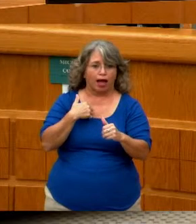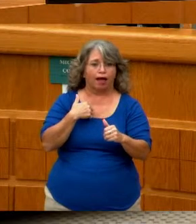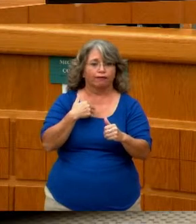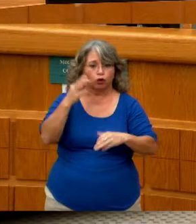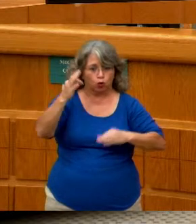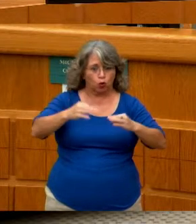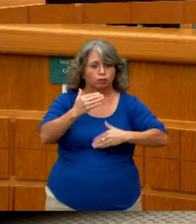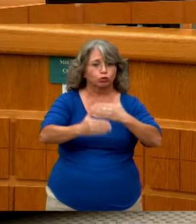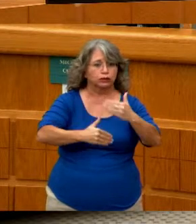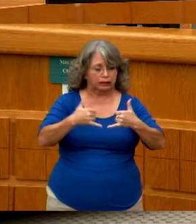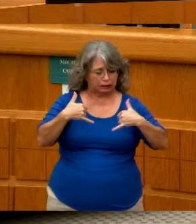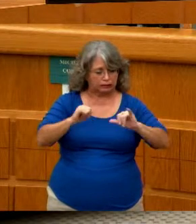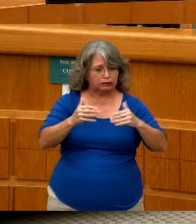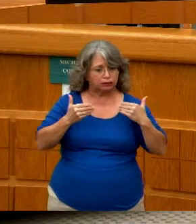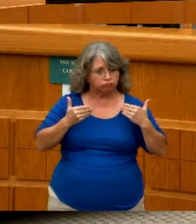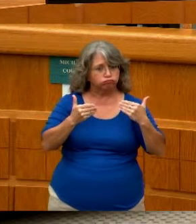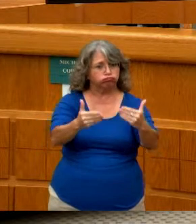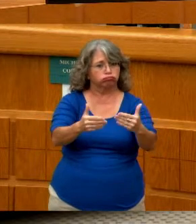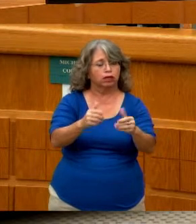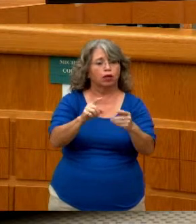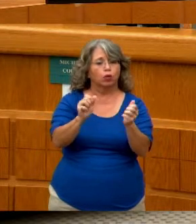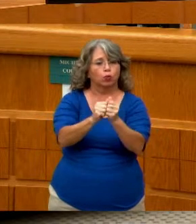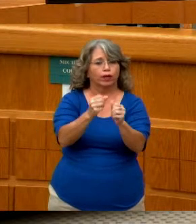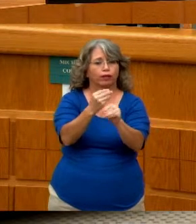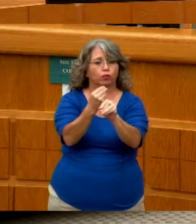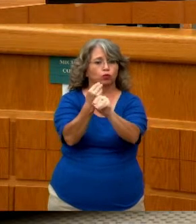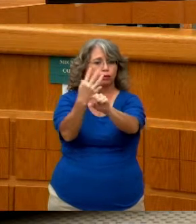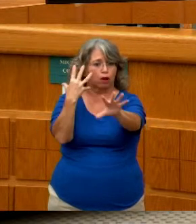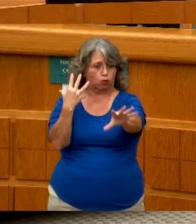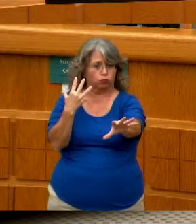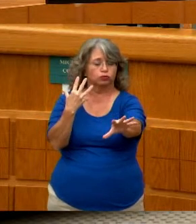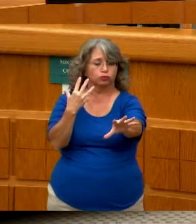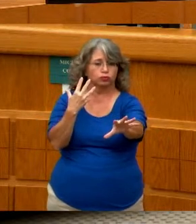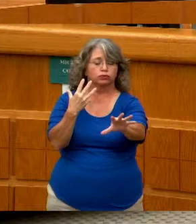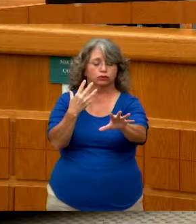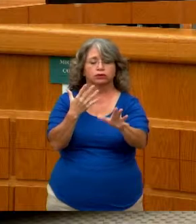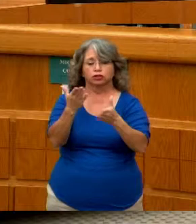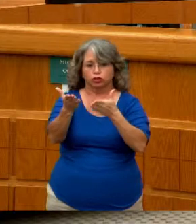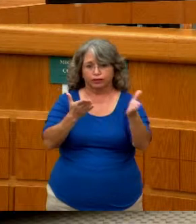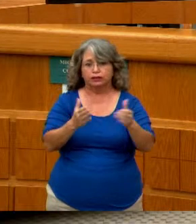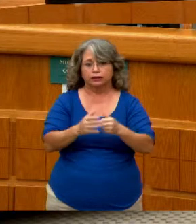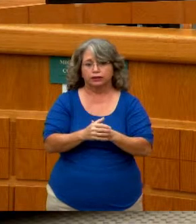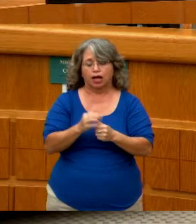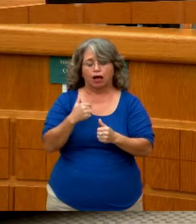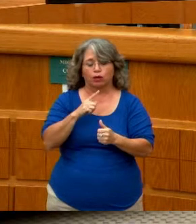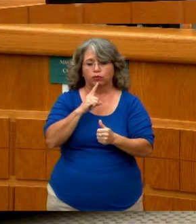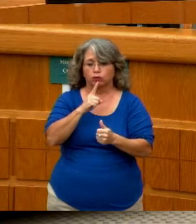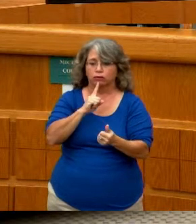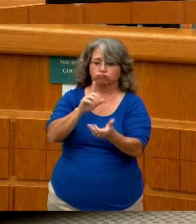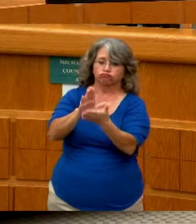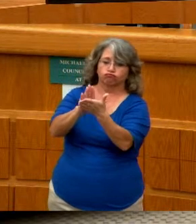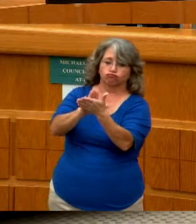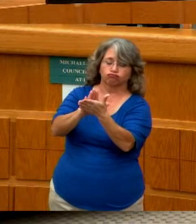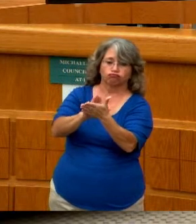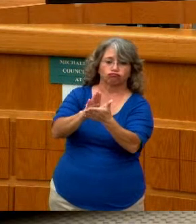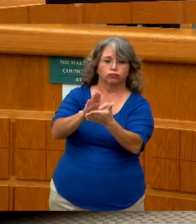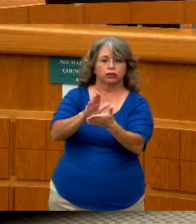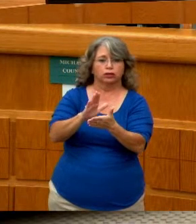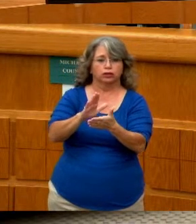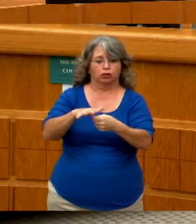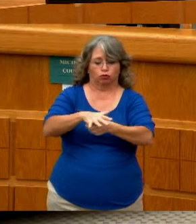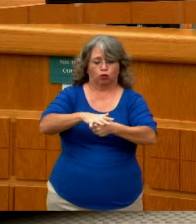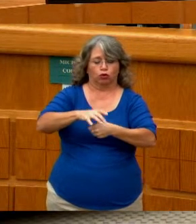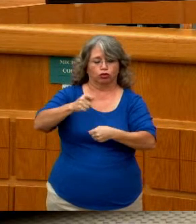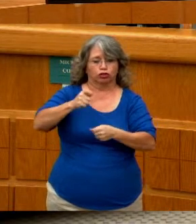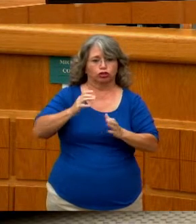you that we have done an amazing job having essential hearings throughout Nueces County, and I want to personally commend District Judge